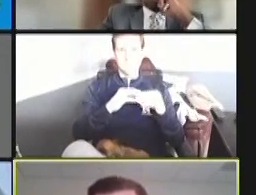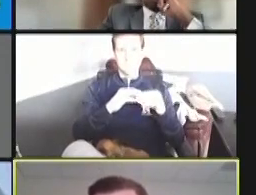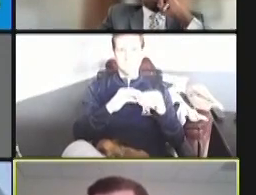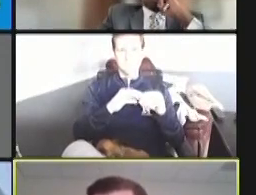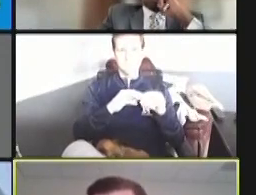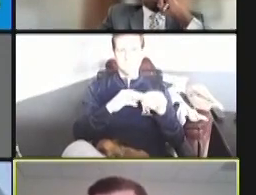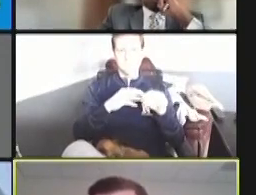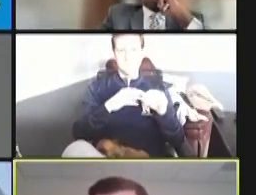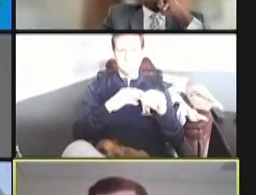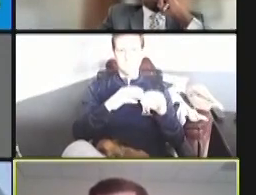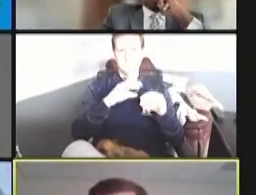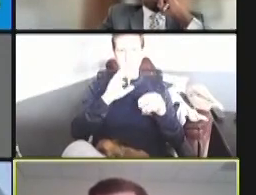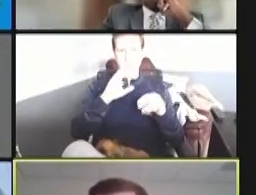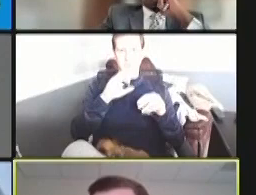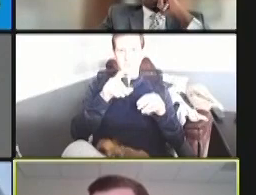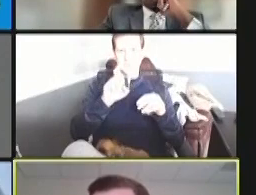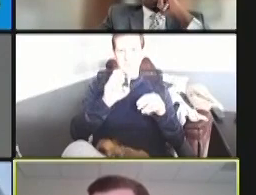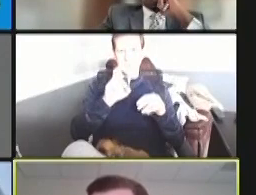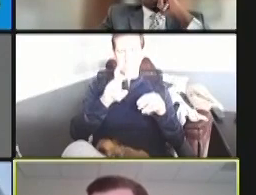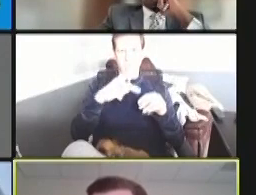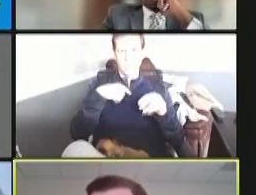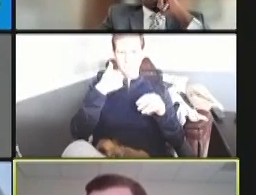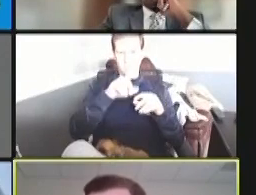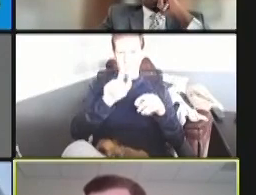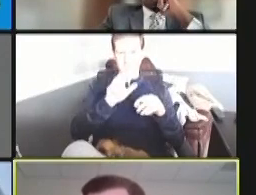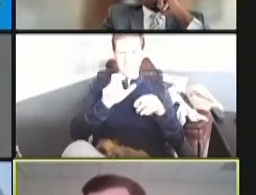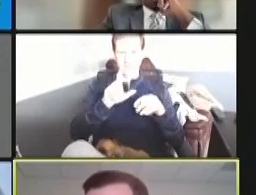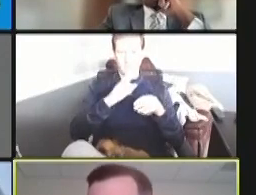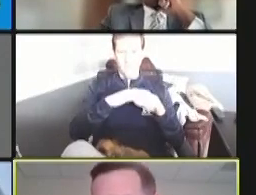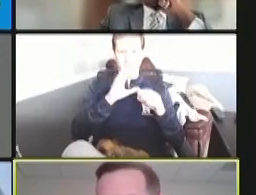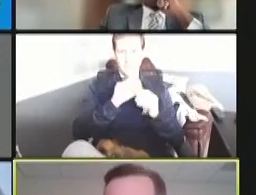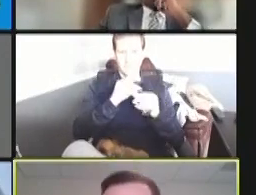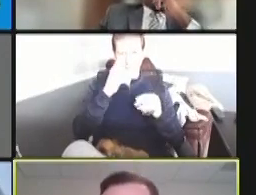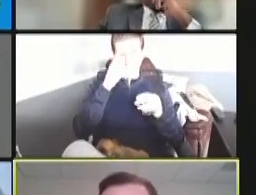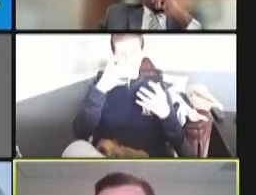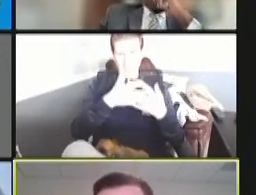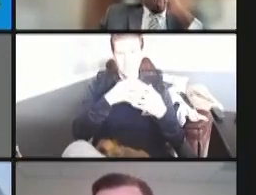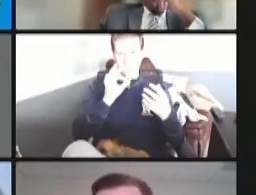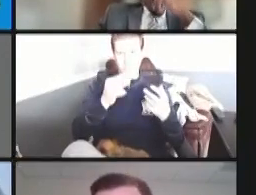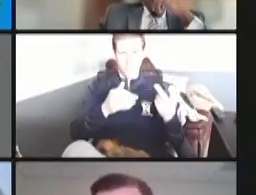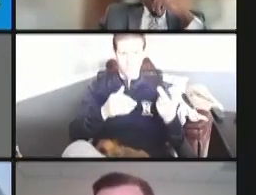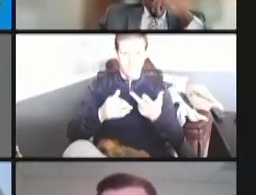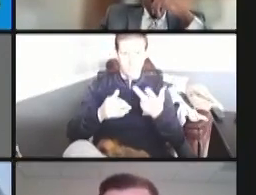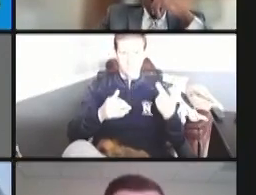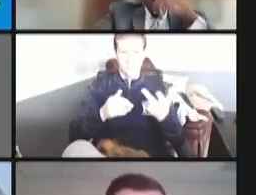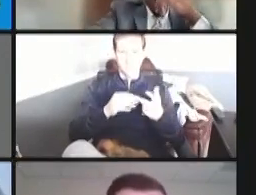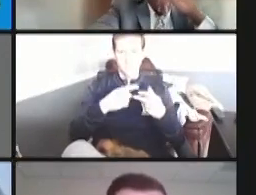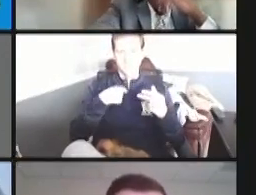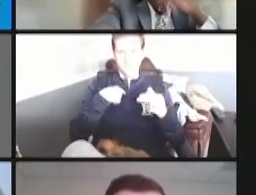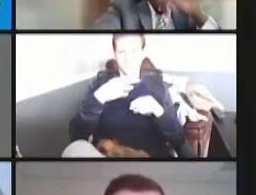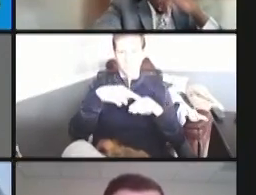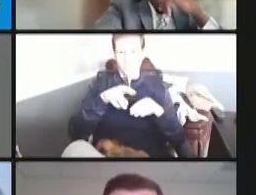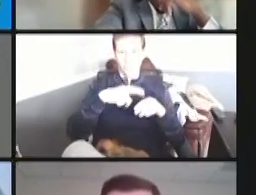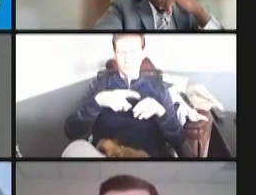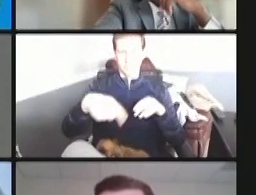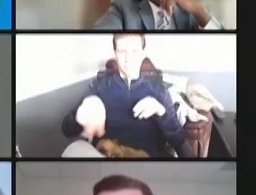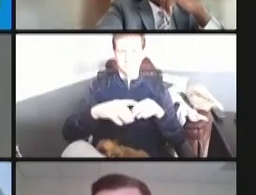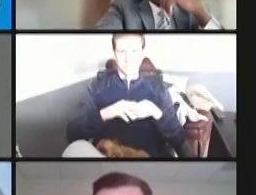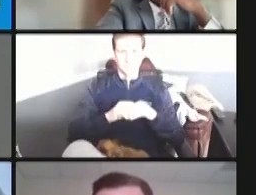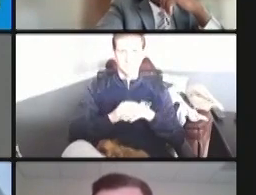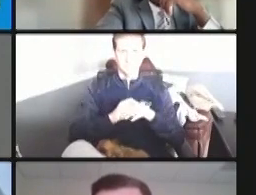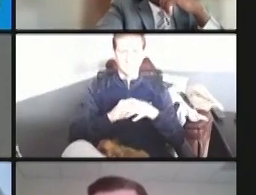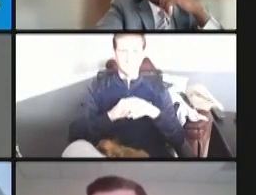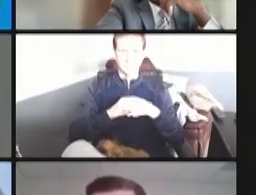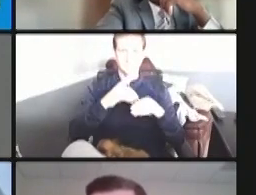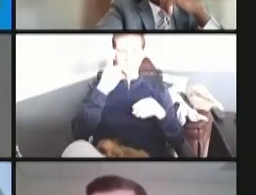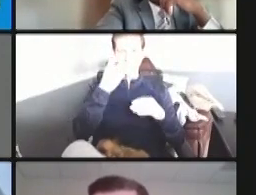and Evan and Derek were the, I don't remember exactly who was on the meeting. It was some combination of the three of you. So okay. I defer to them. So I think to be on the